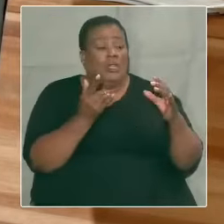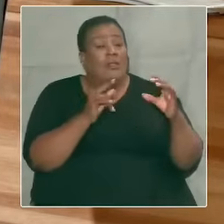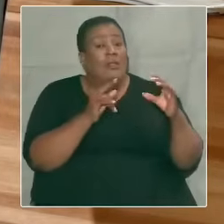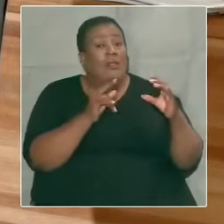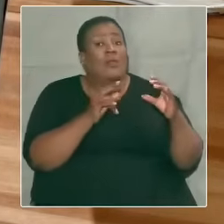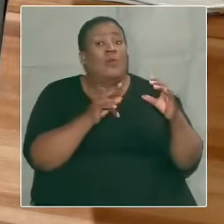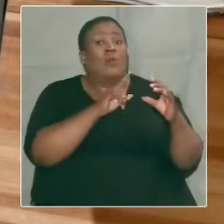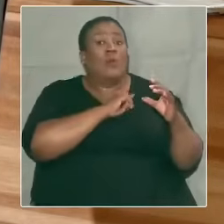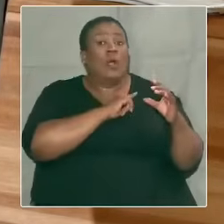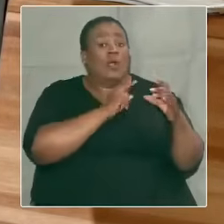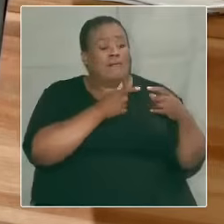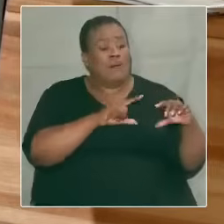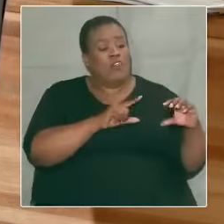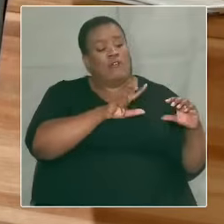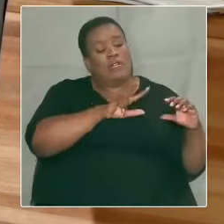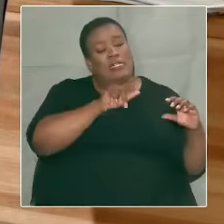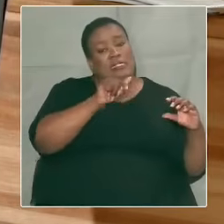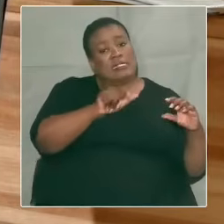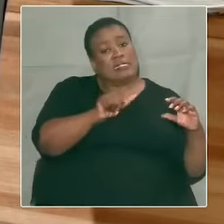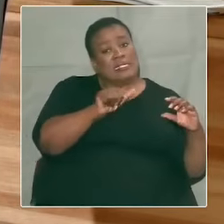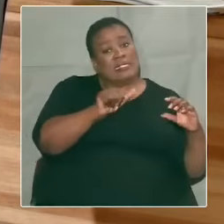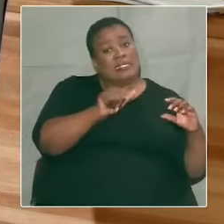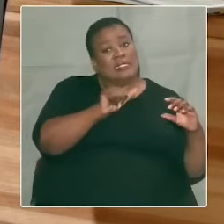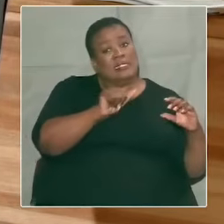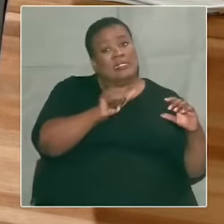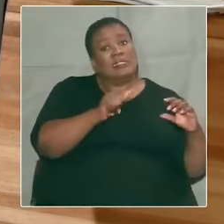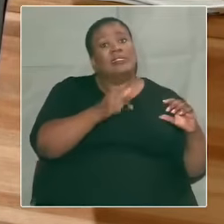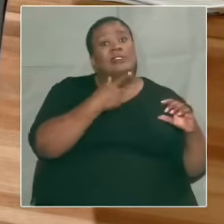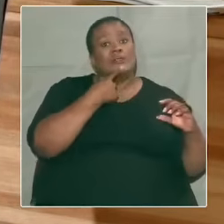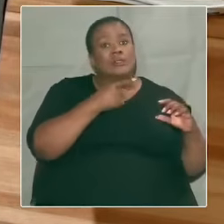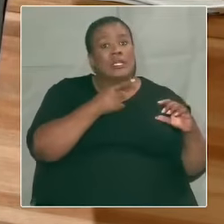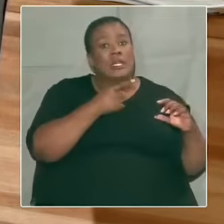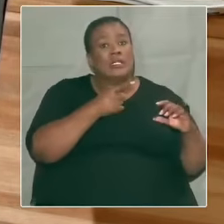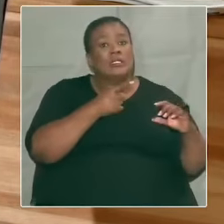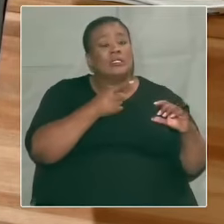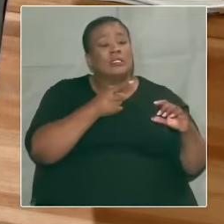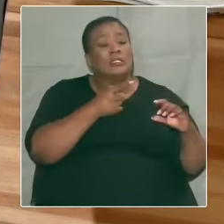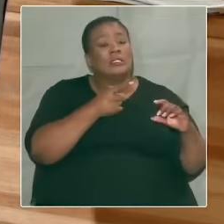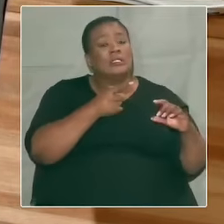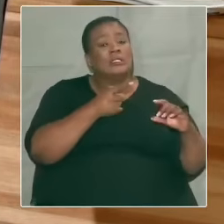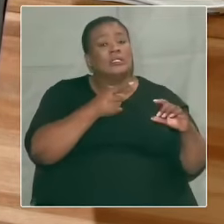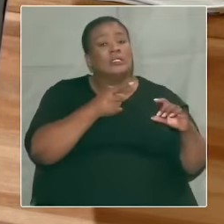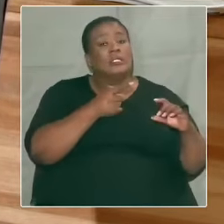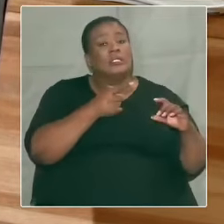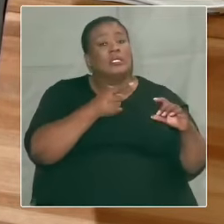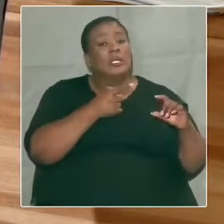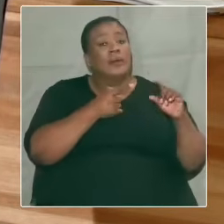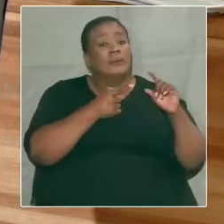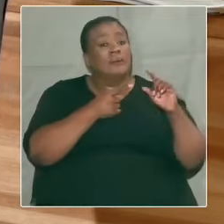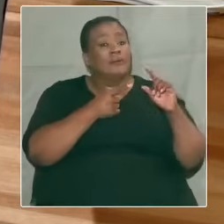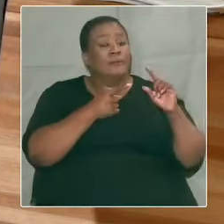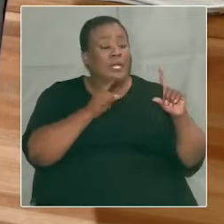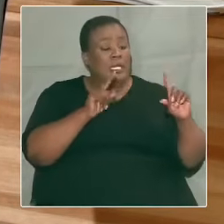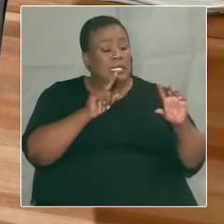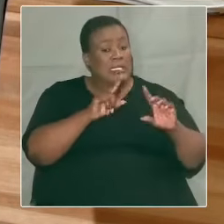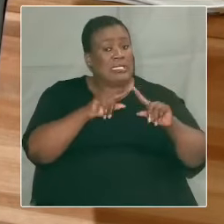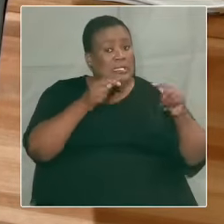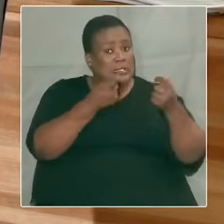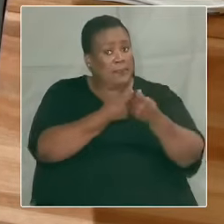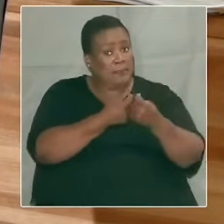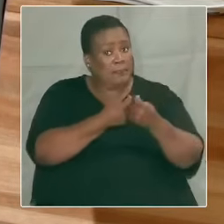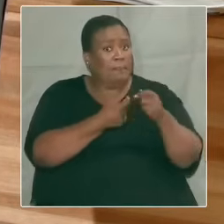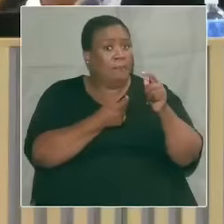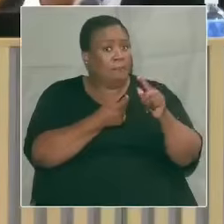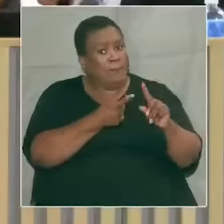you make in paragraph 86 and the last sentence that I referred you to in paragraph 90 of your...